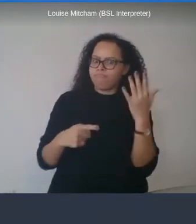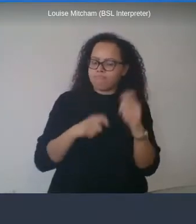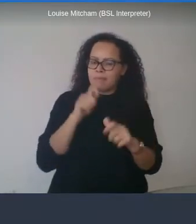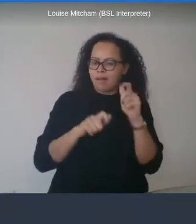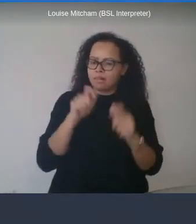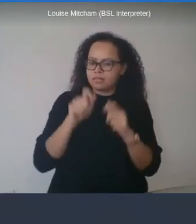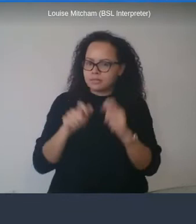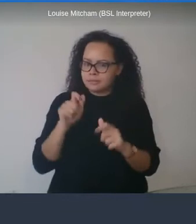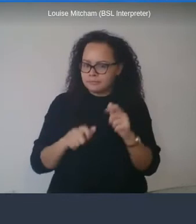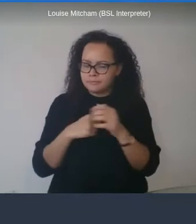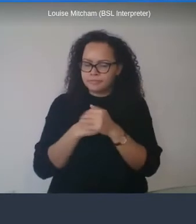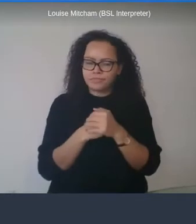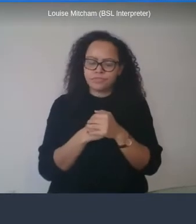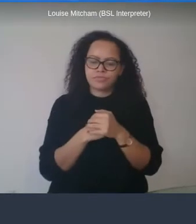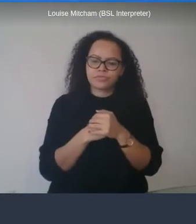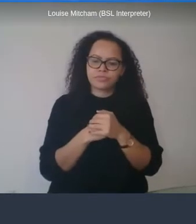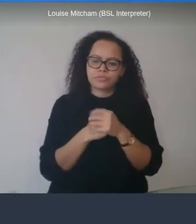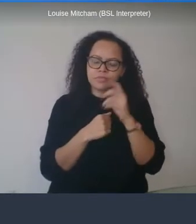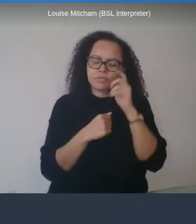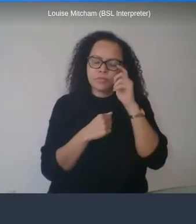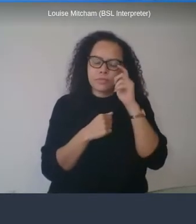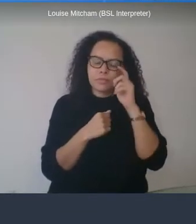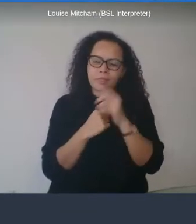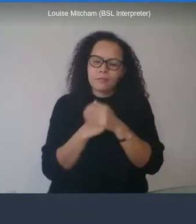context setting around the landscape and what's going on out there.